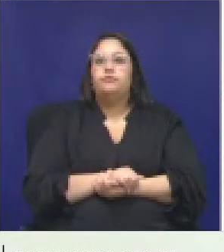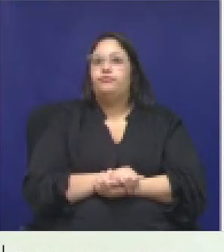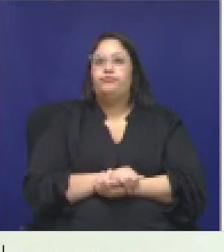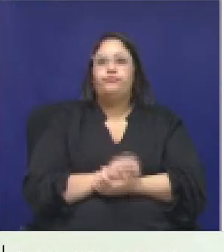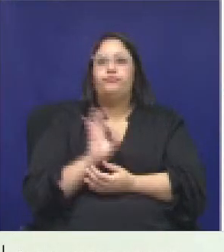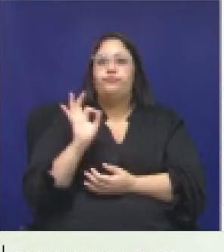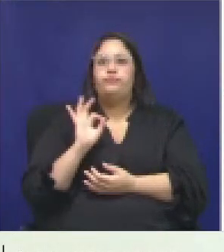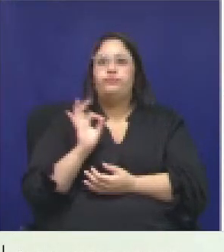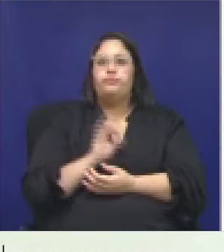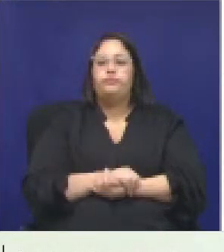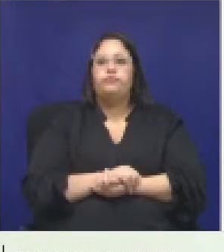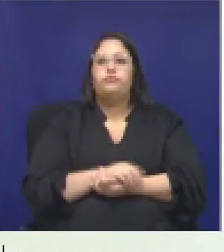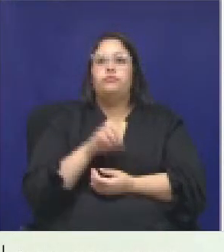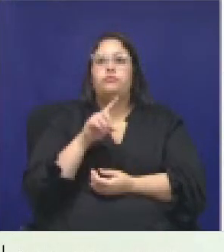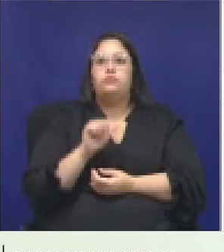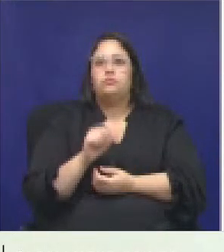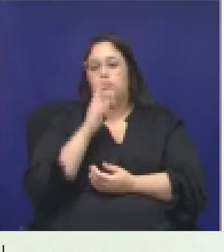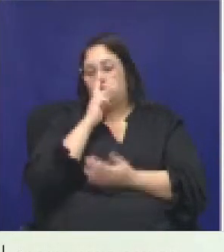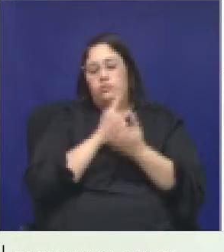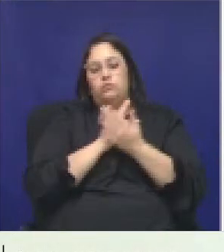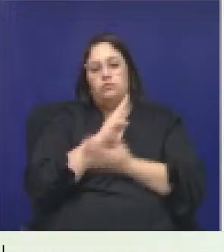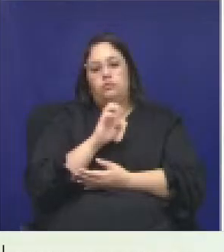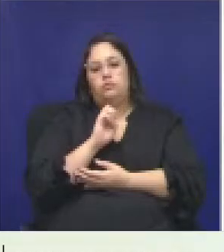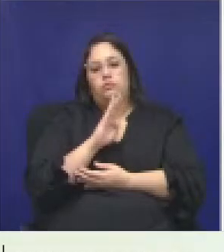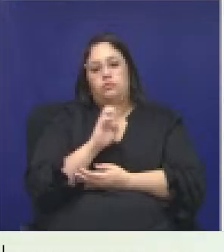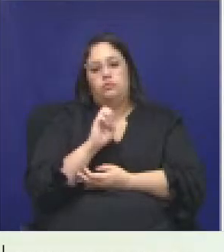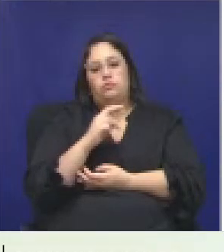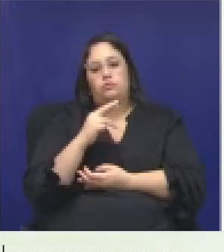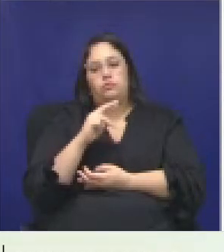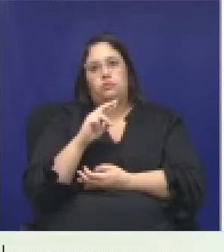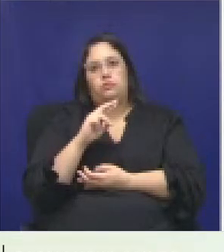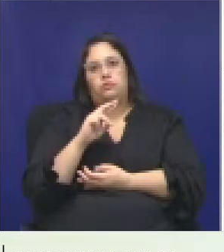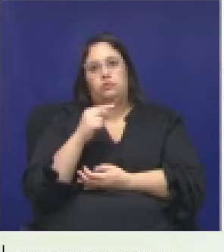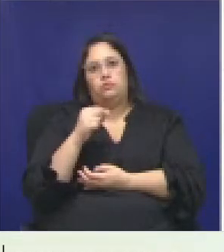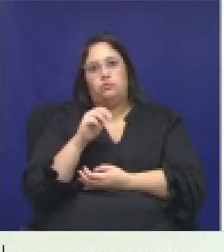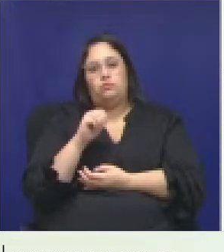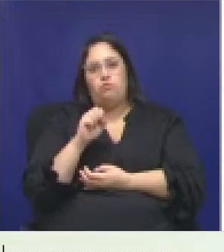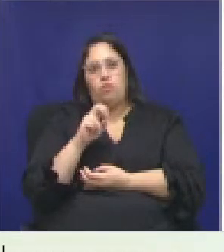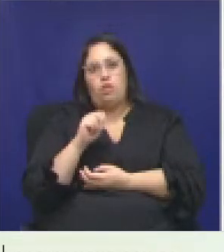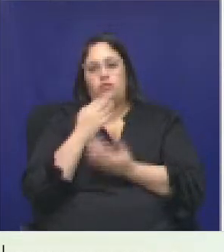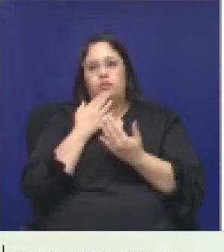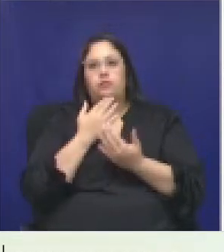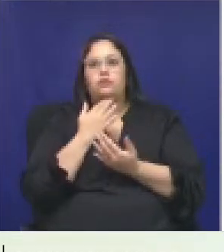Nope. The DA, Honorable Bergman. Thank you.